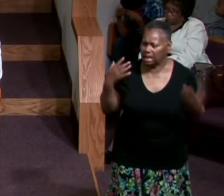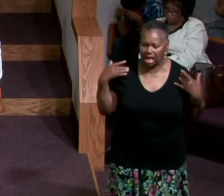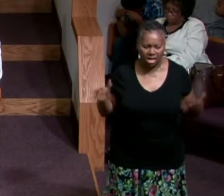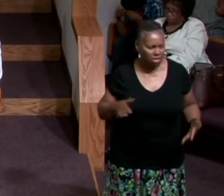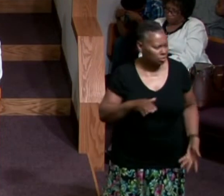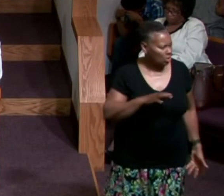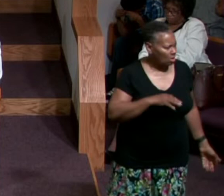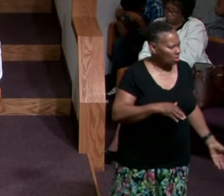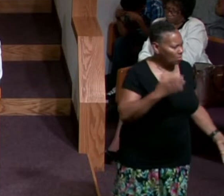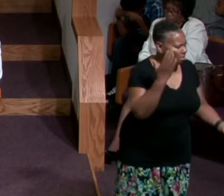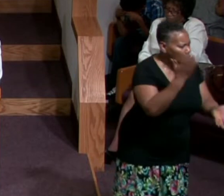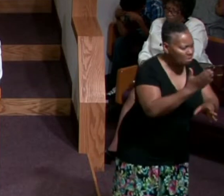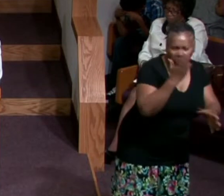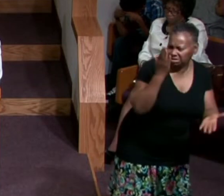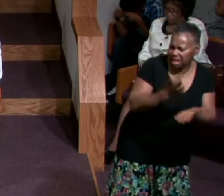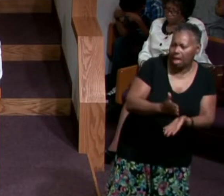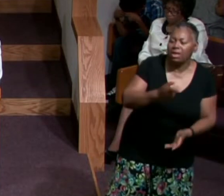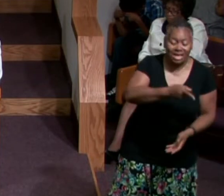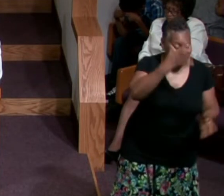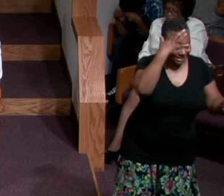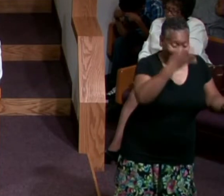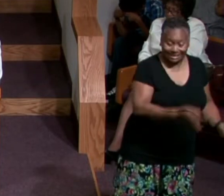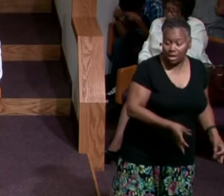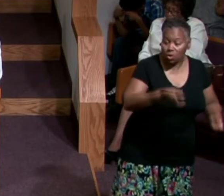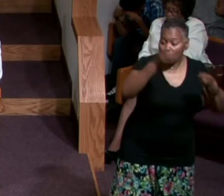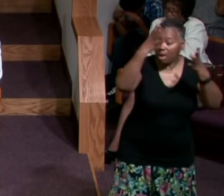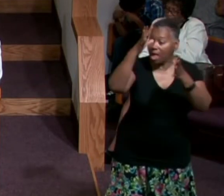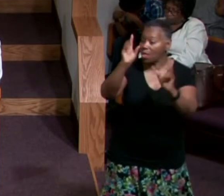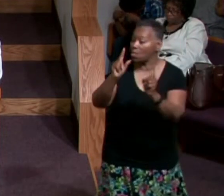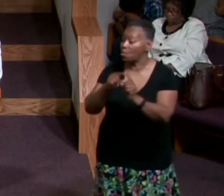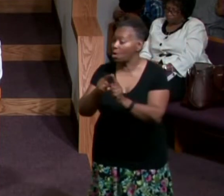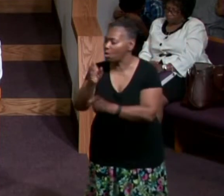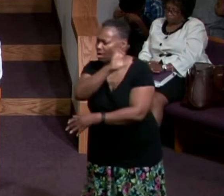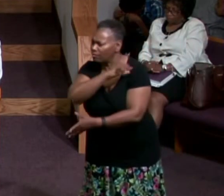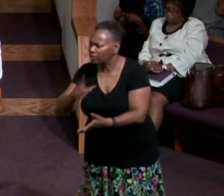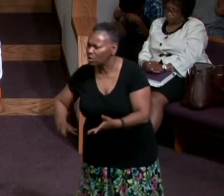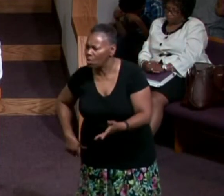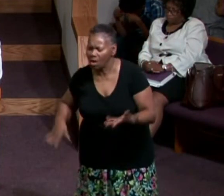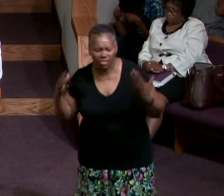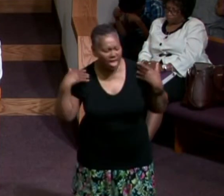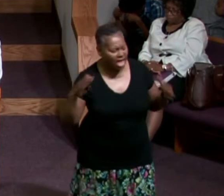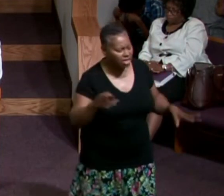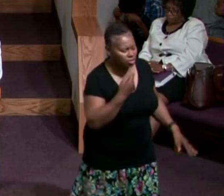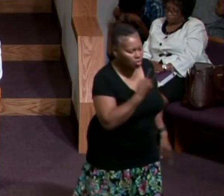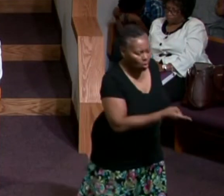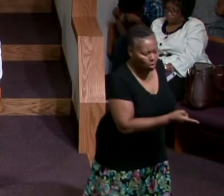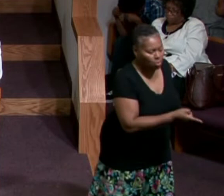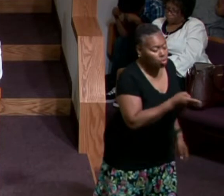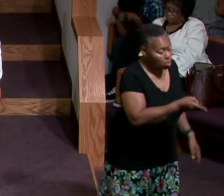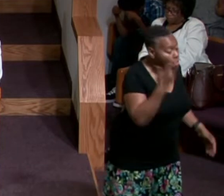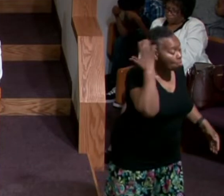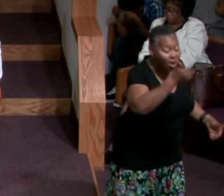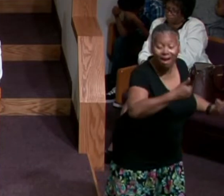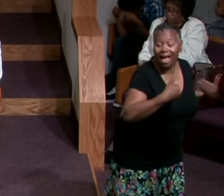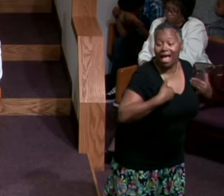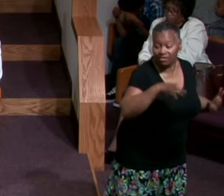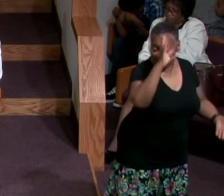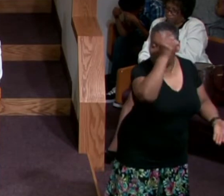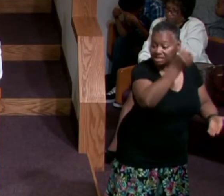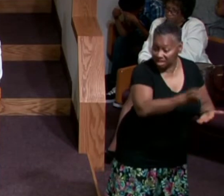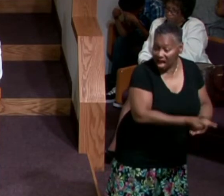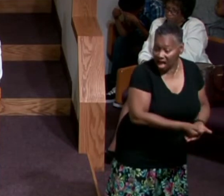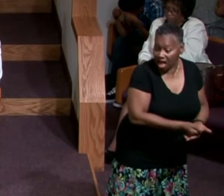tripping, he decided to be obedient to the words of the Lord. The angel told him that he was going to have a son as his